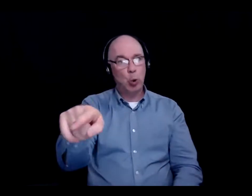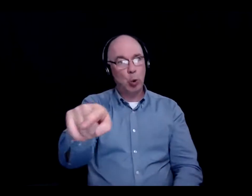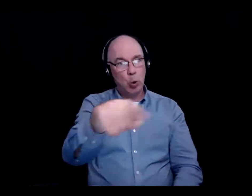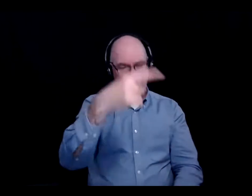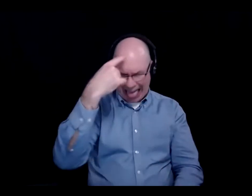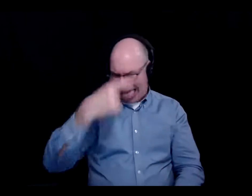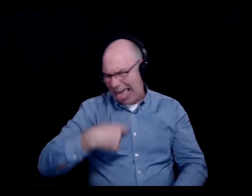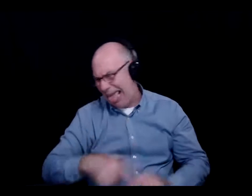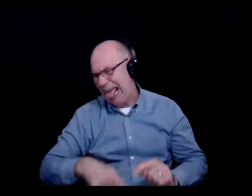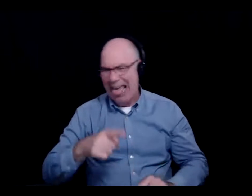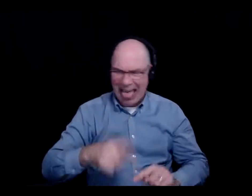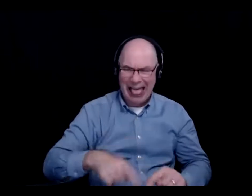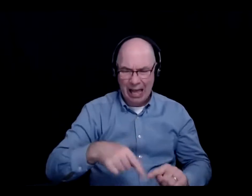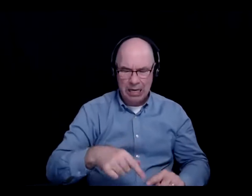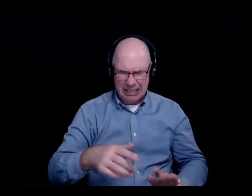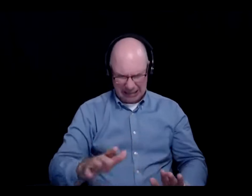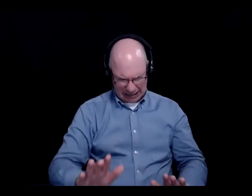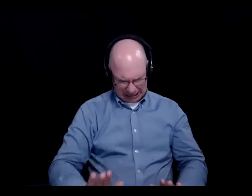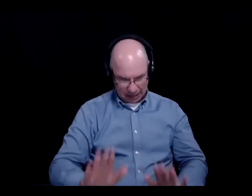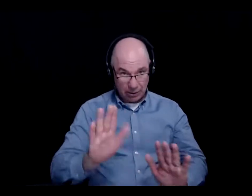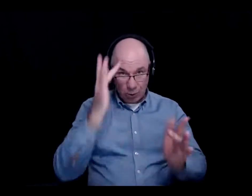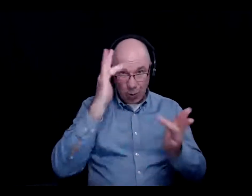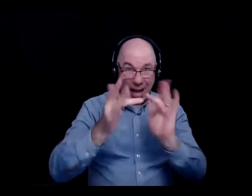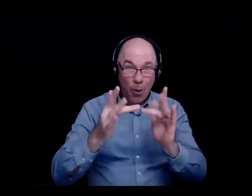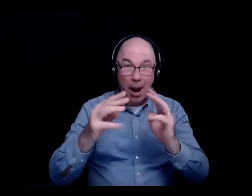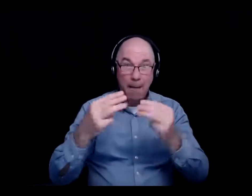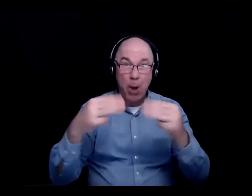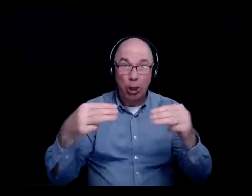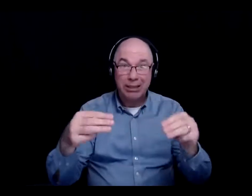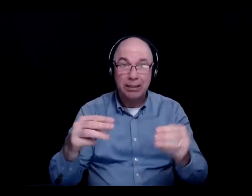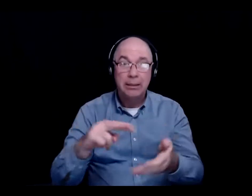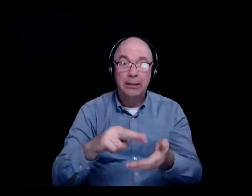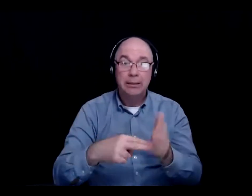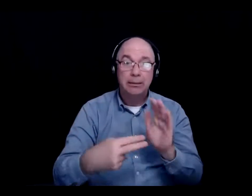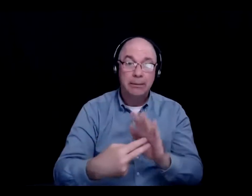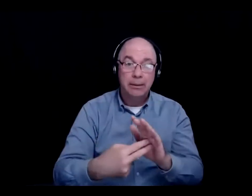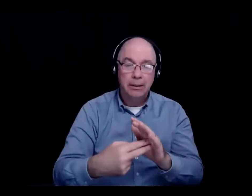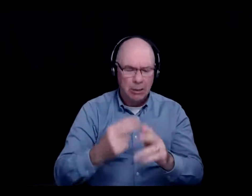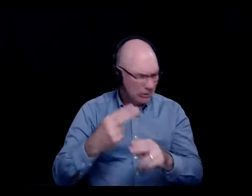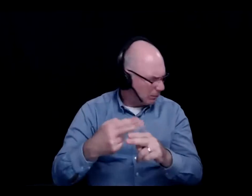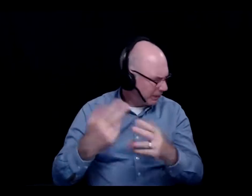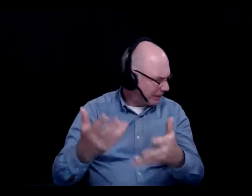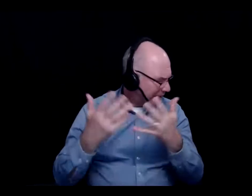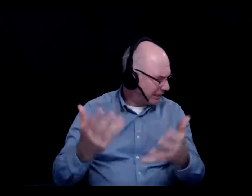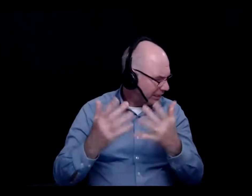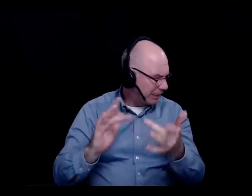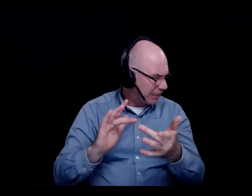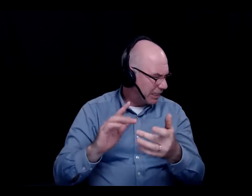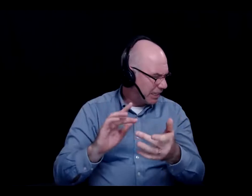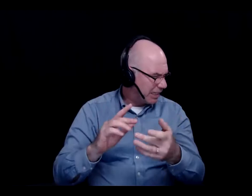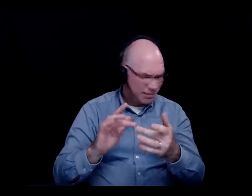And that's why they say network marketing is a compensation, or what's it called? Oh, they say network marketing